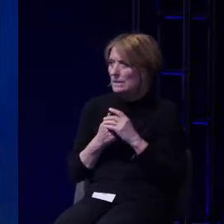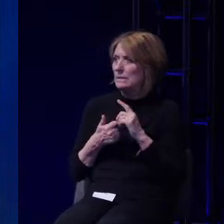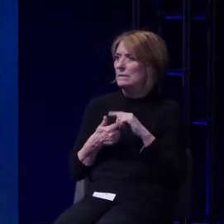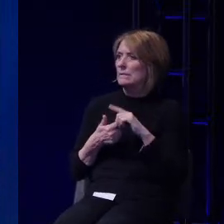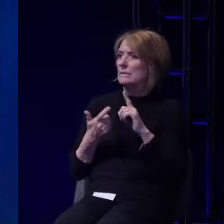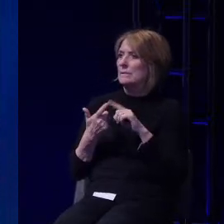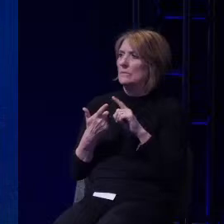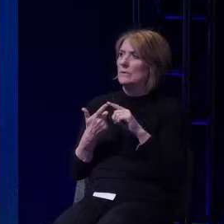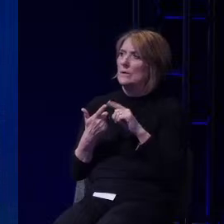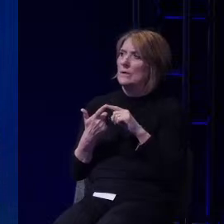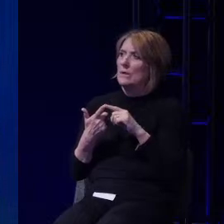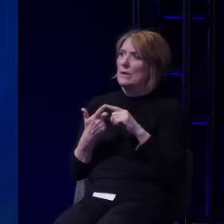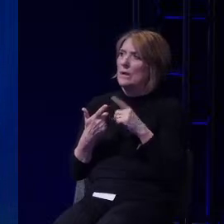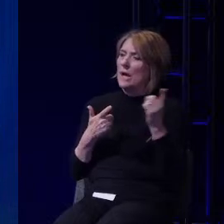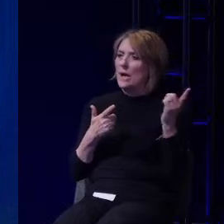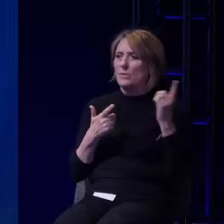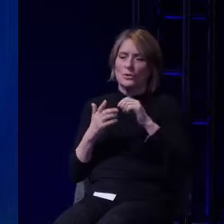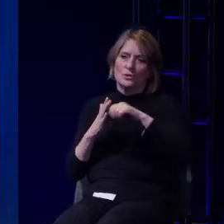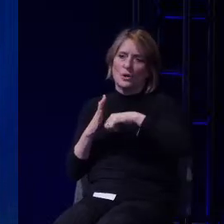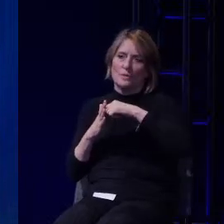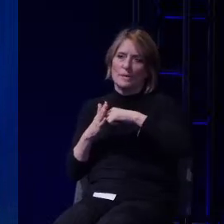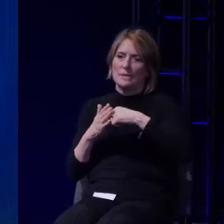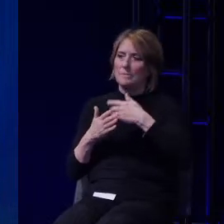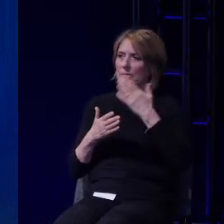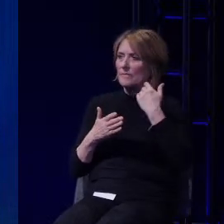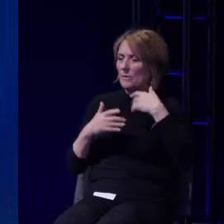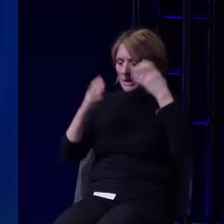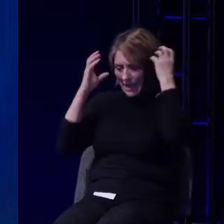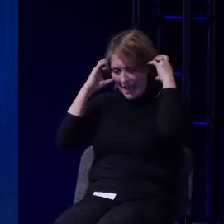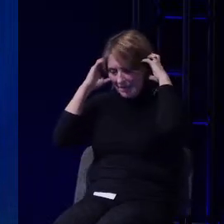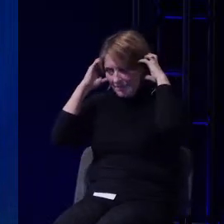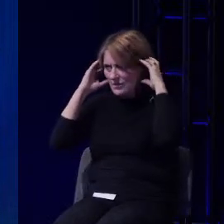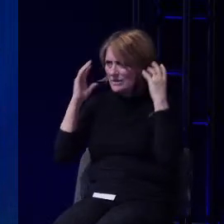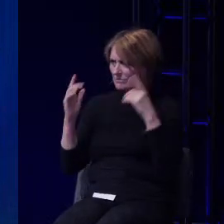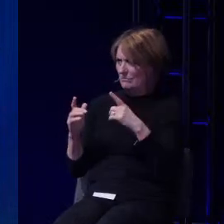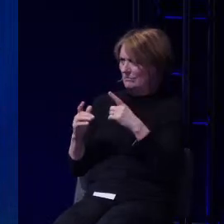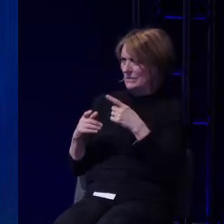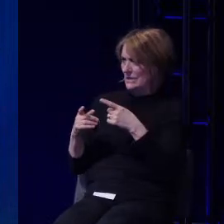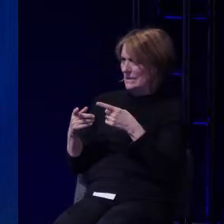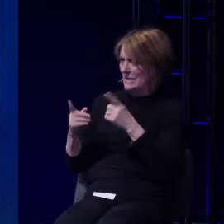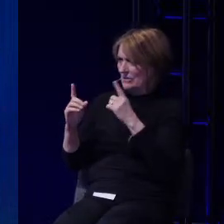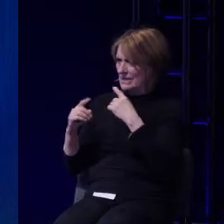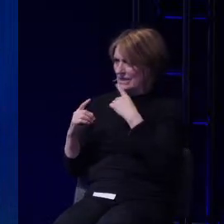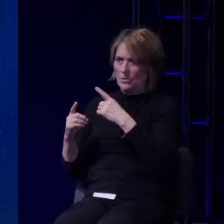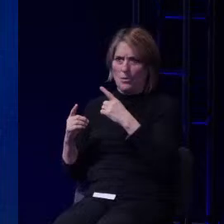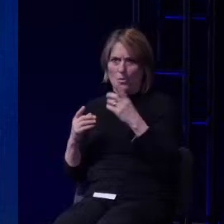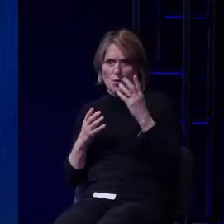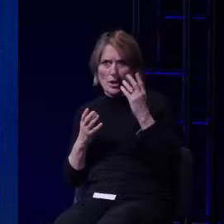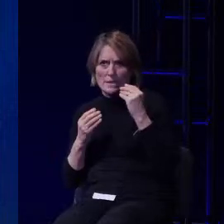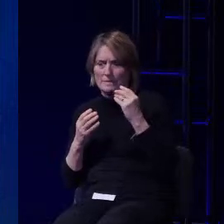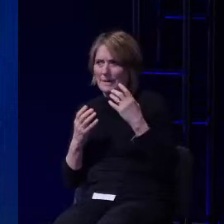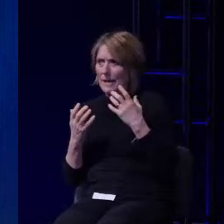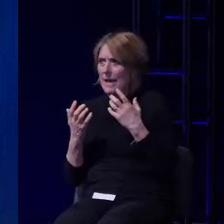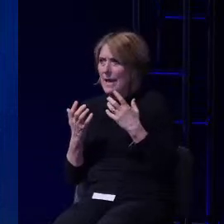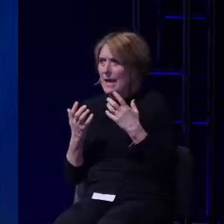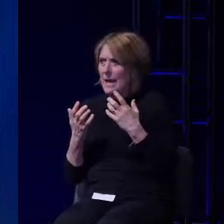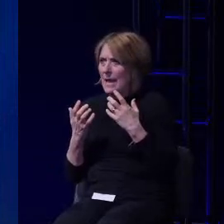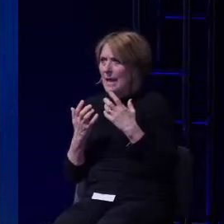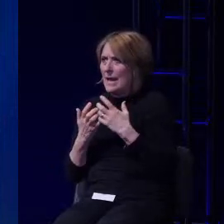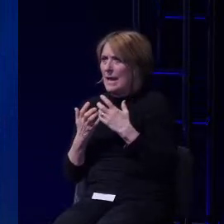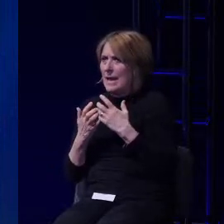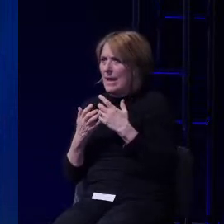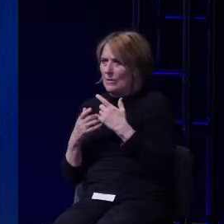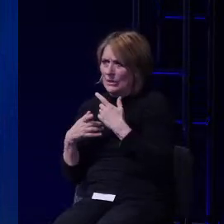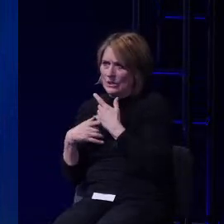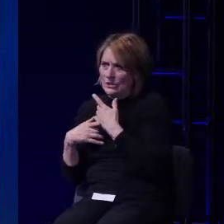I would sort of turn up on doco shoots with my headphones, and directors would say to me, oh, you're listening. I was like, well, how on earth can I shoot any of this